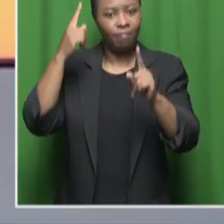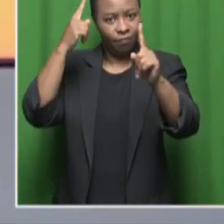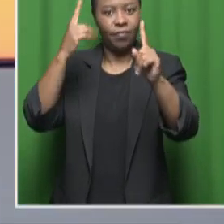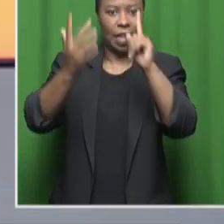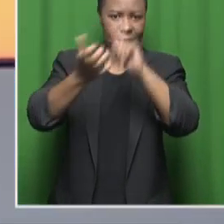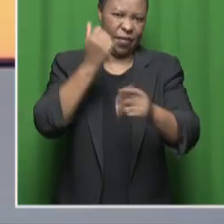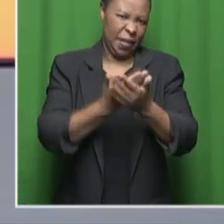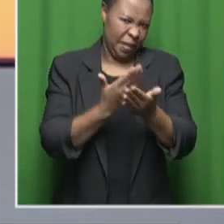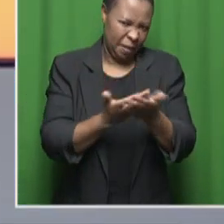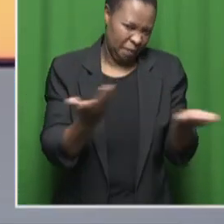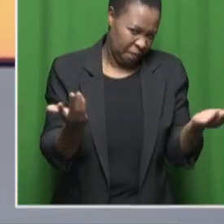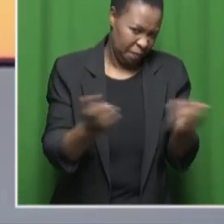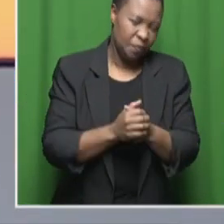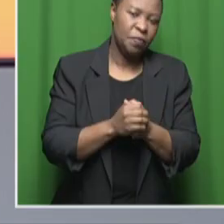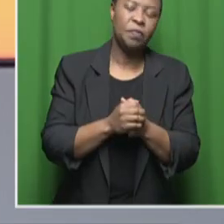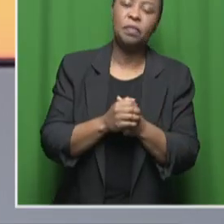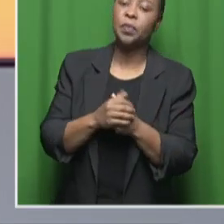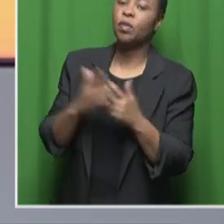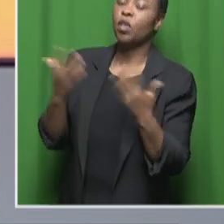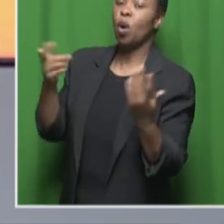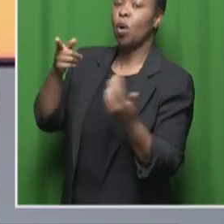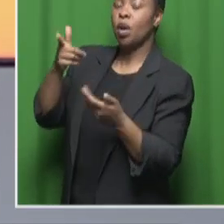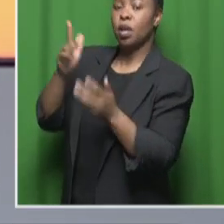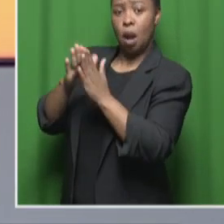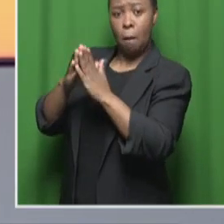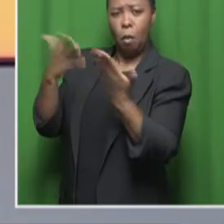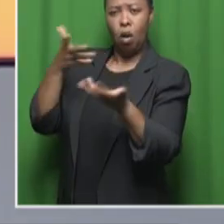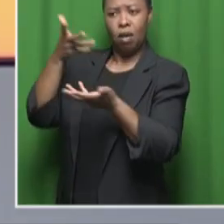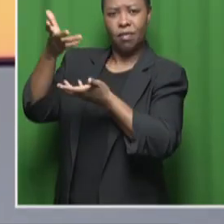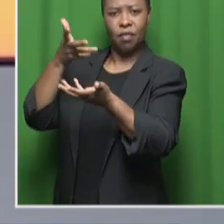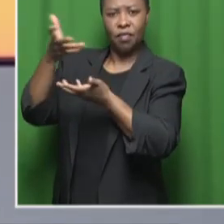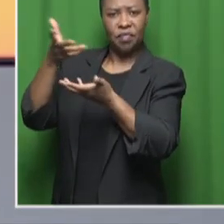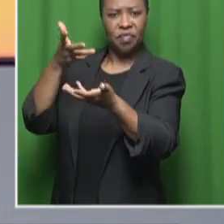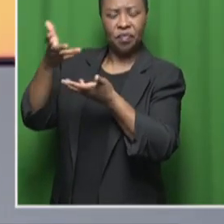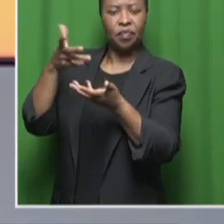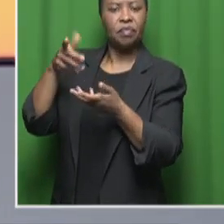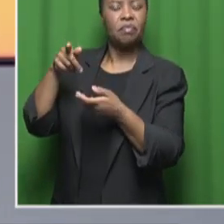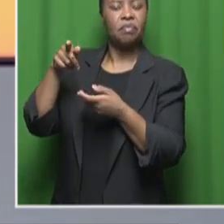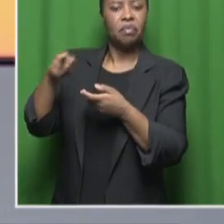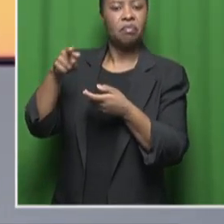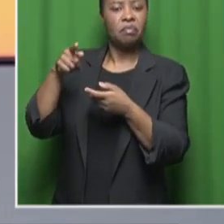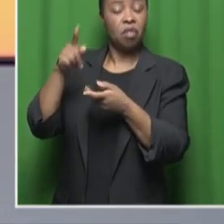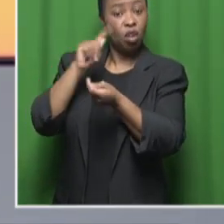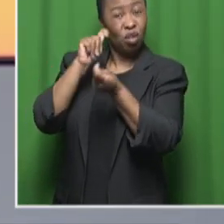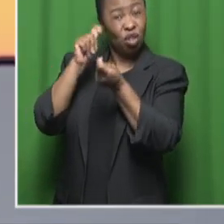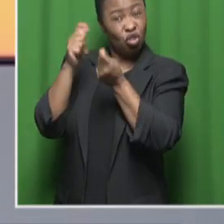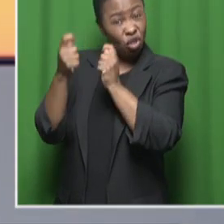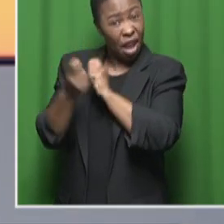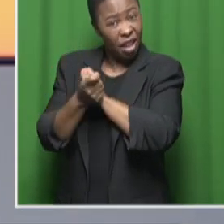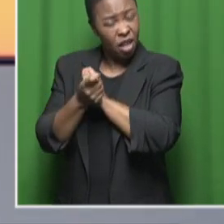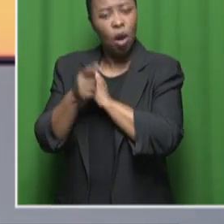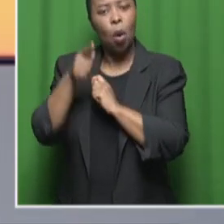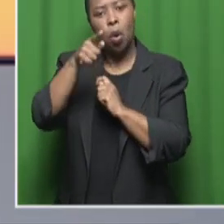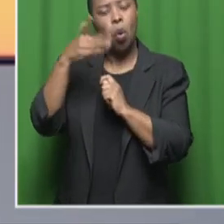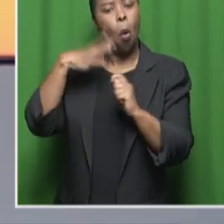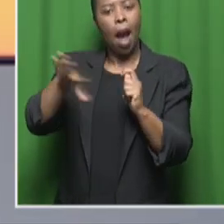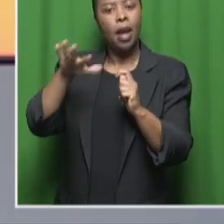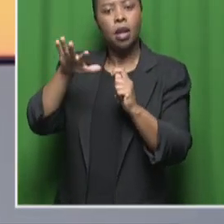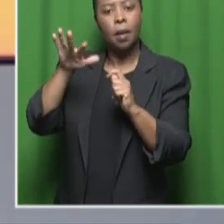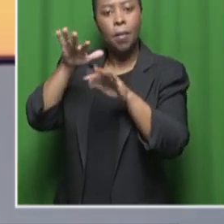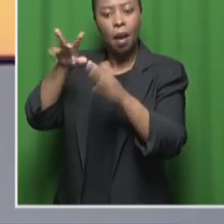once you interact with a book, you're forever changed, right? You're leaning in to listen, to be forever changed. And I wonder what you want people to walk away